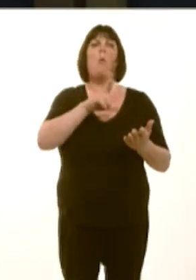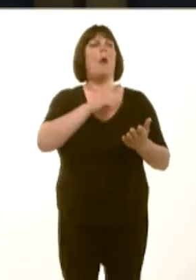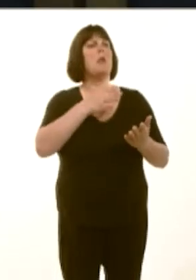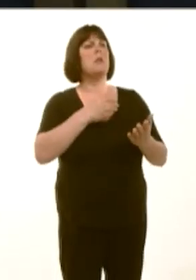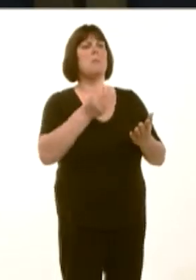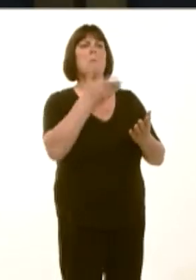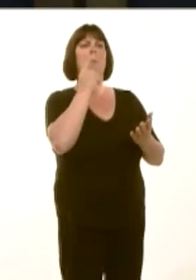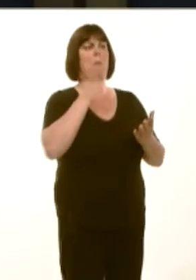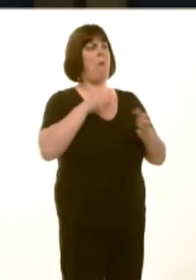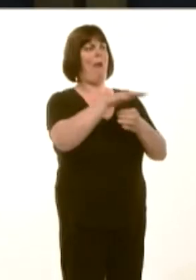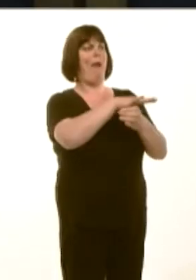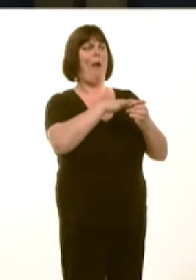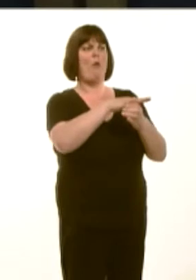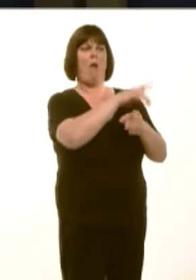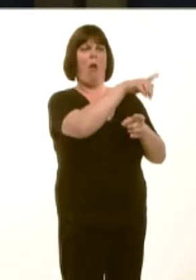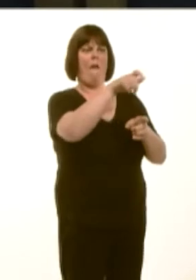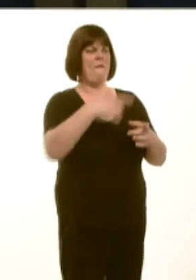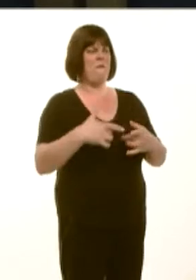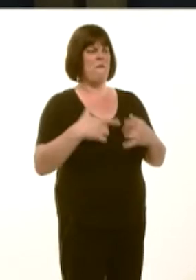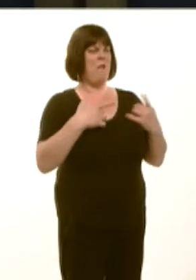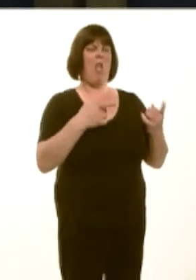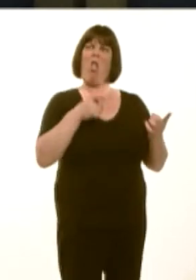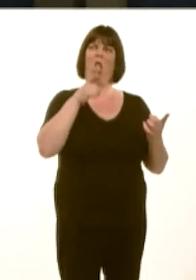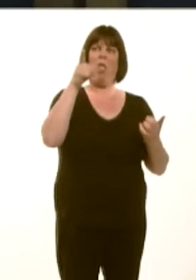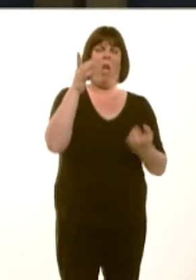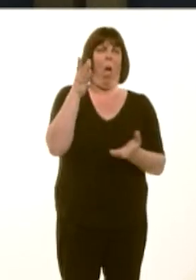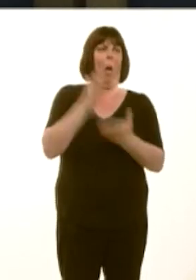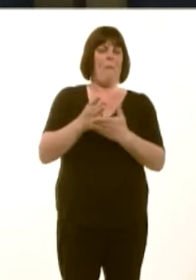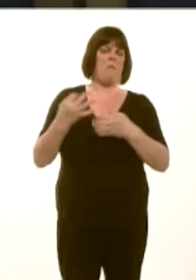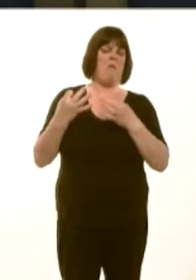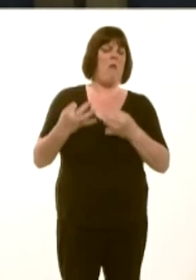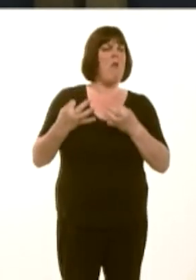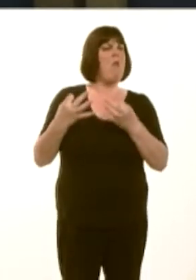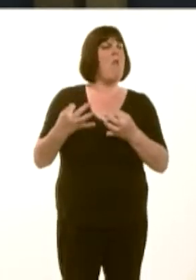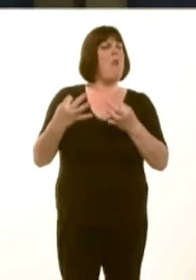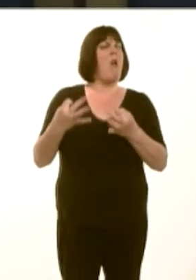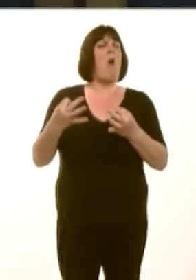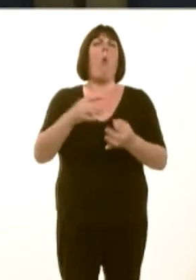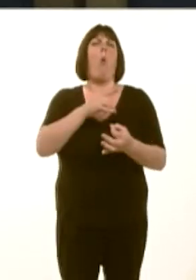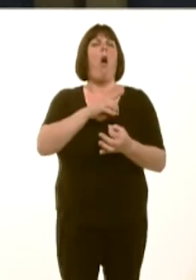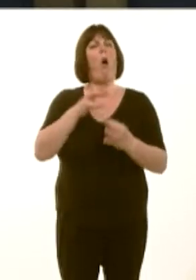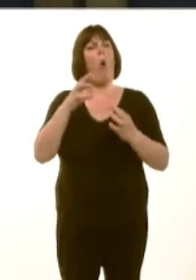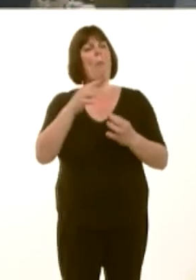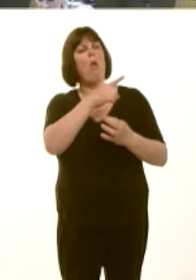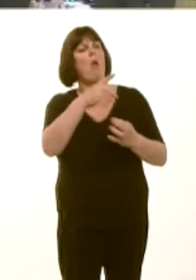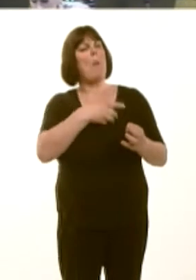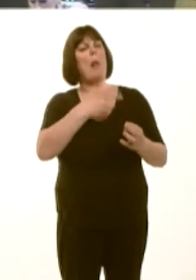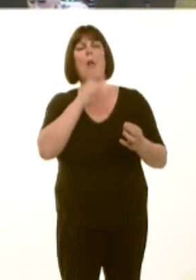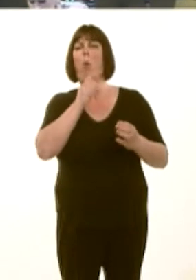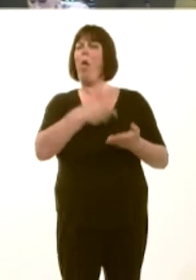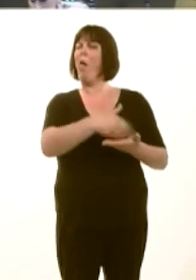who feel that there has been a necessary delay in the hope that the complainants will decide not to progress with their